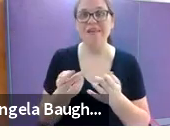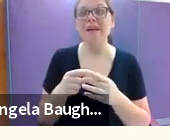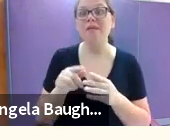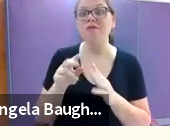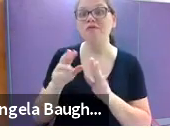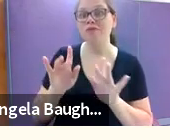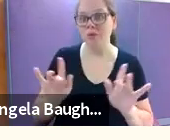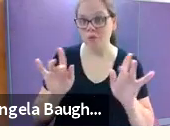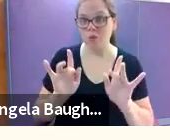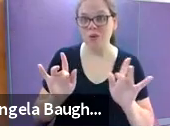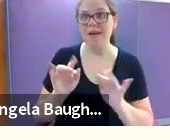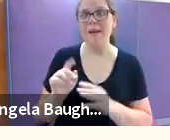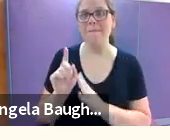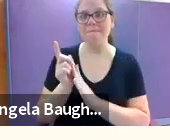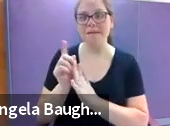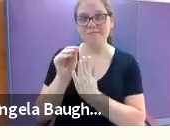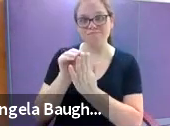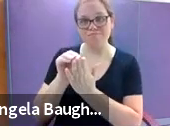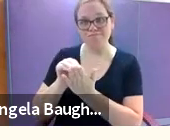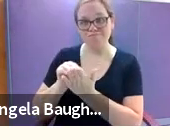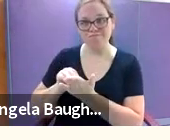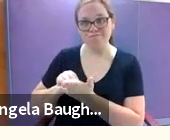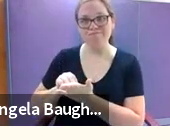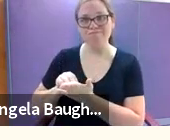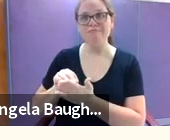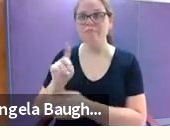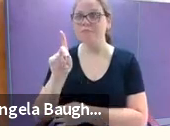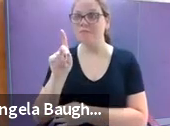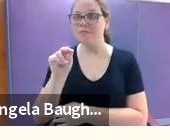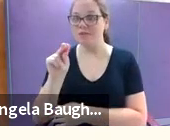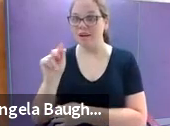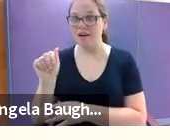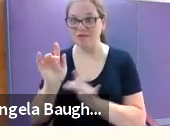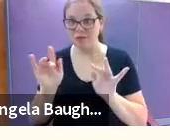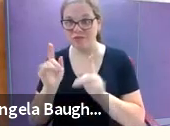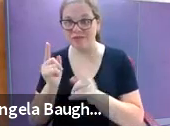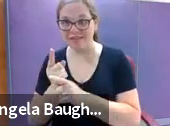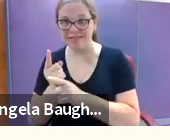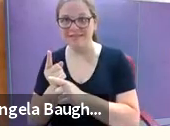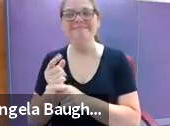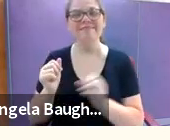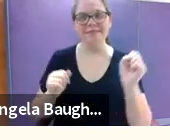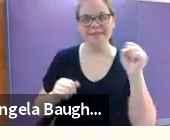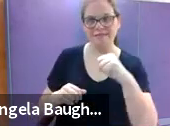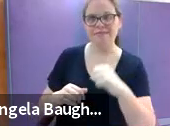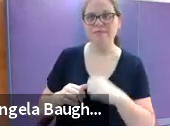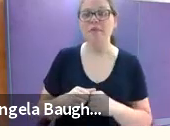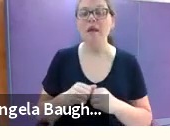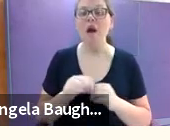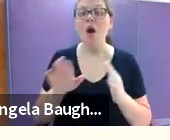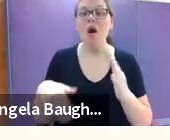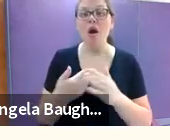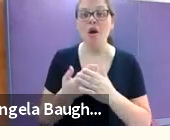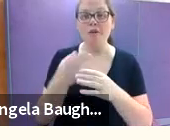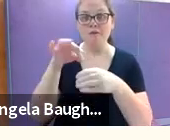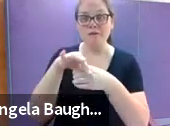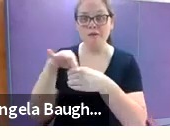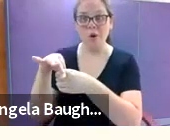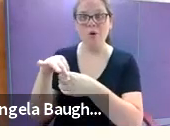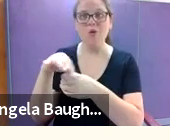and minutes are being taken. Donna, you got it recording? Okay. Yes. All votes will be conducted via a